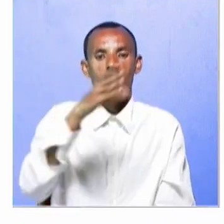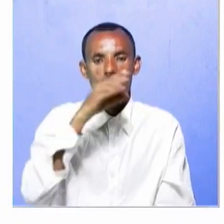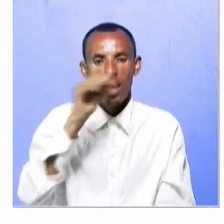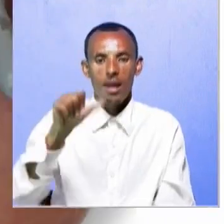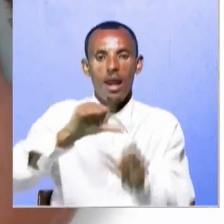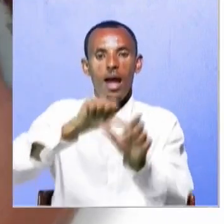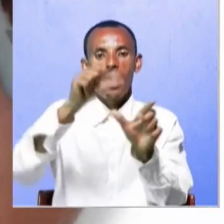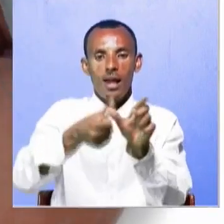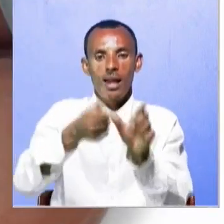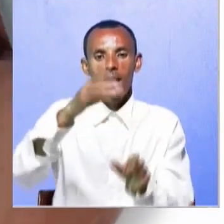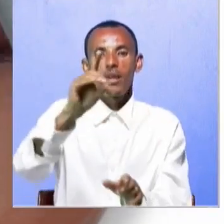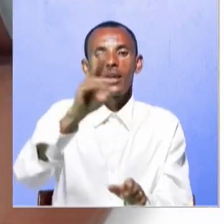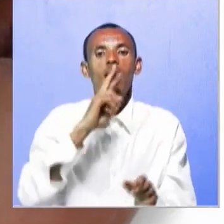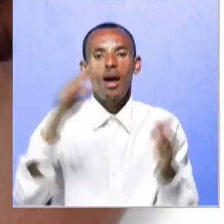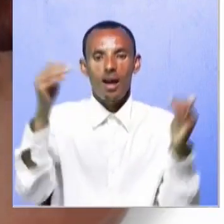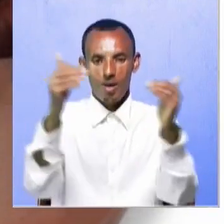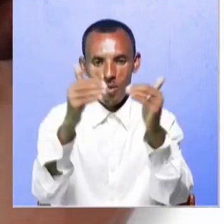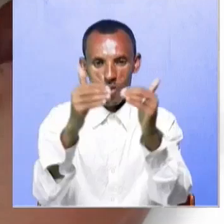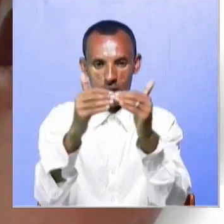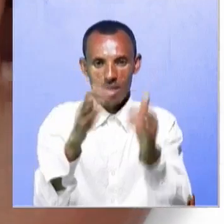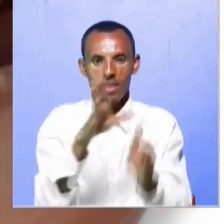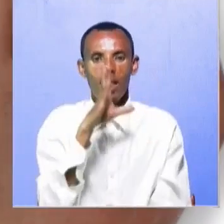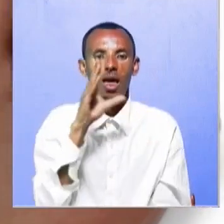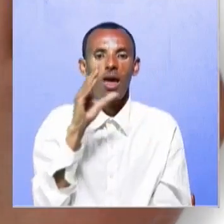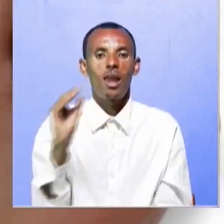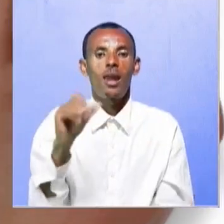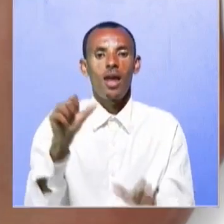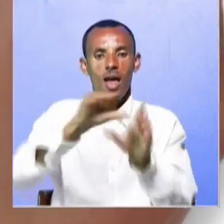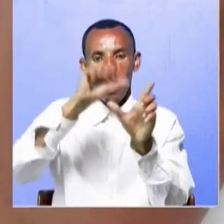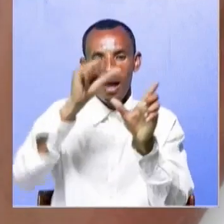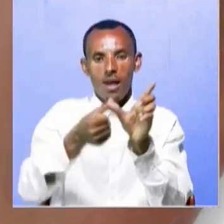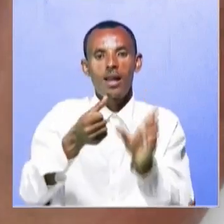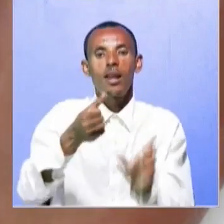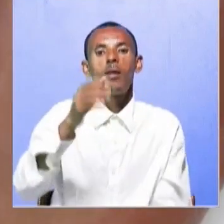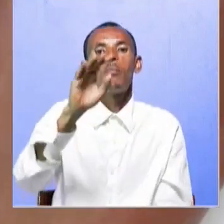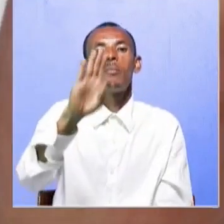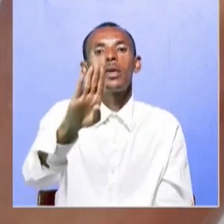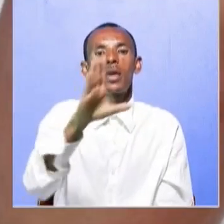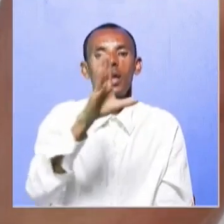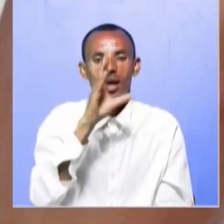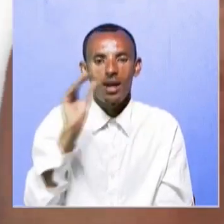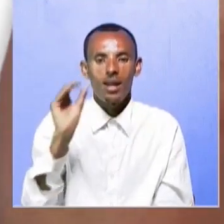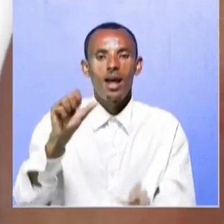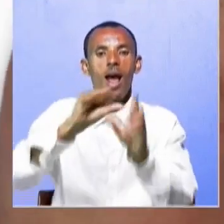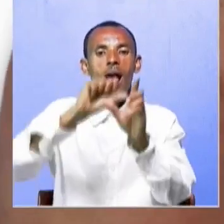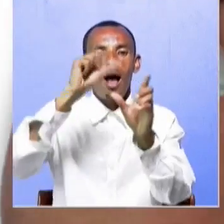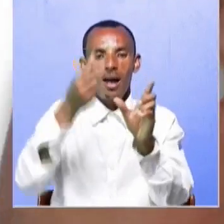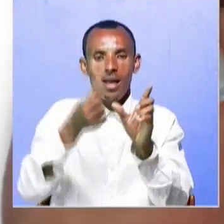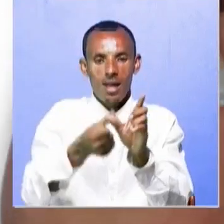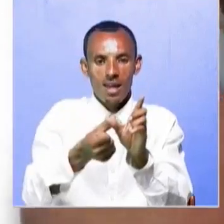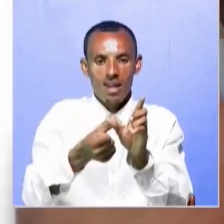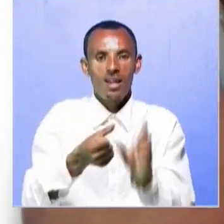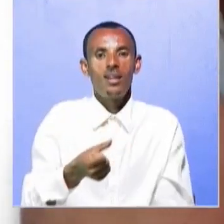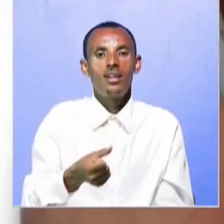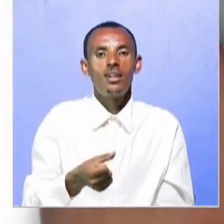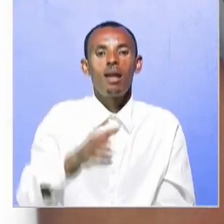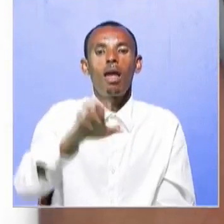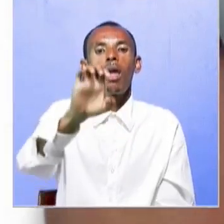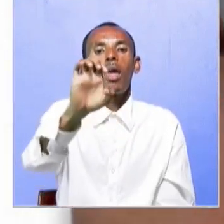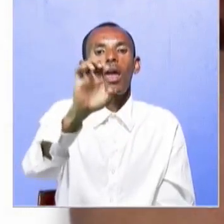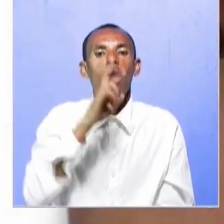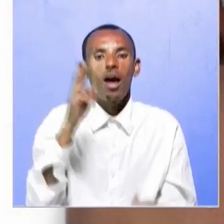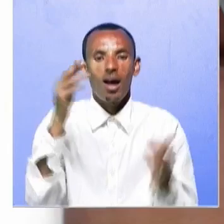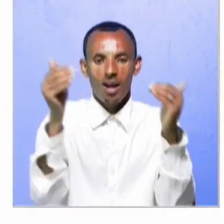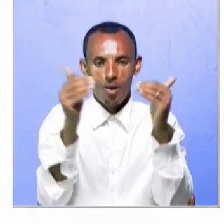are congruent, and angle B and angle E